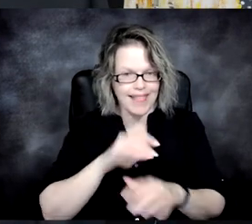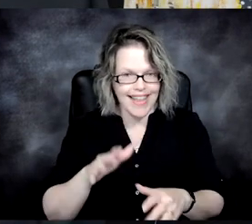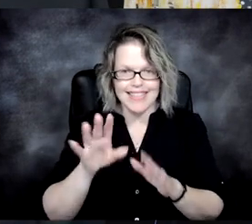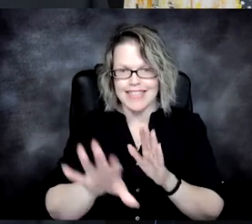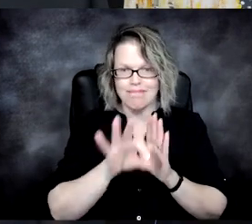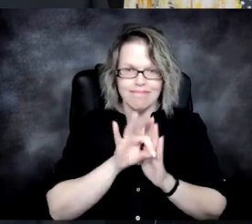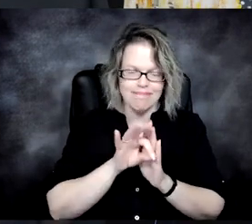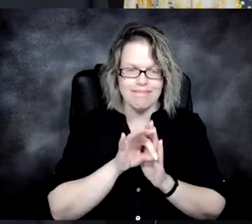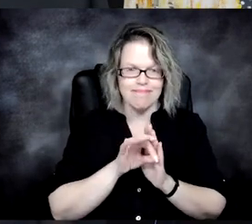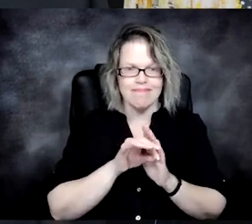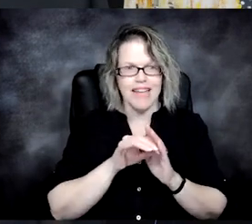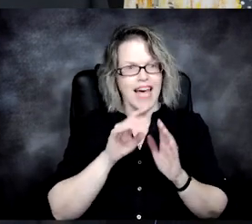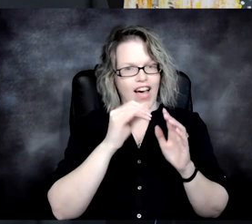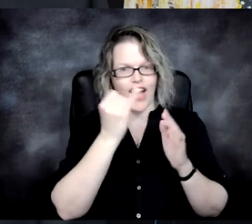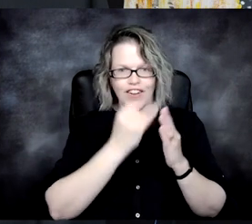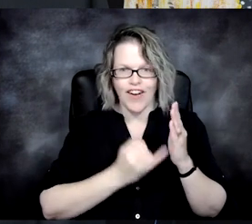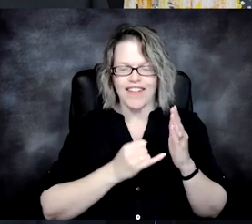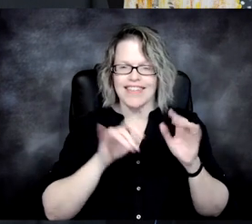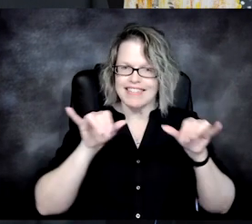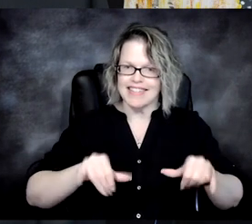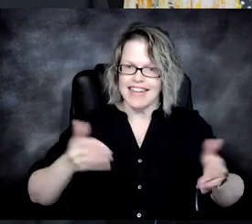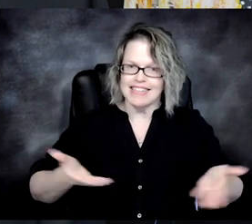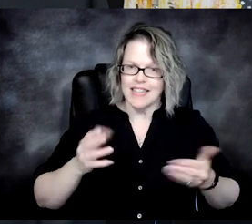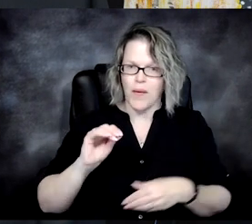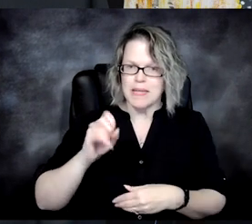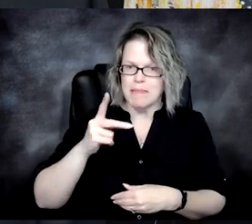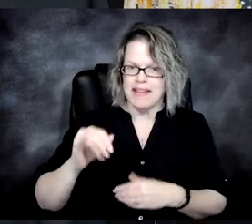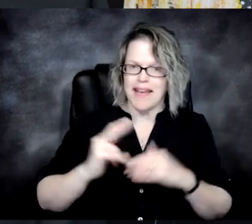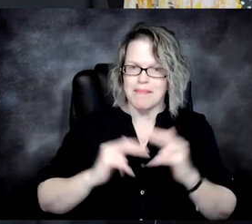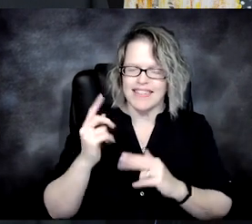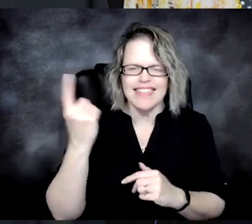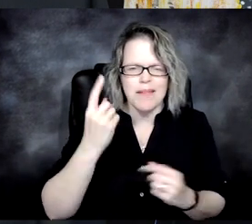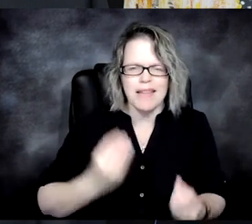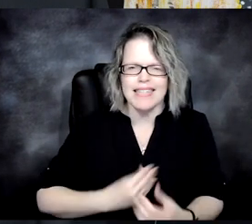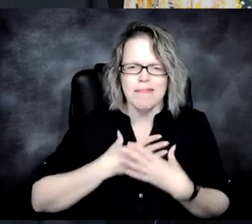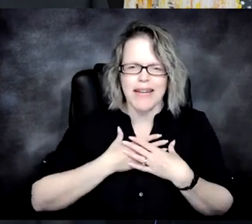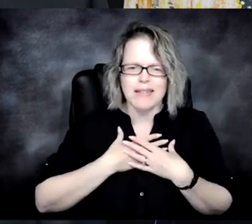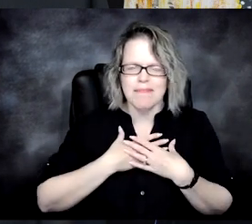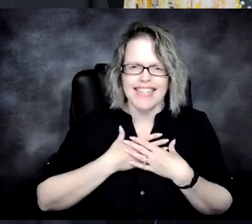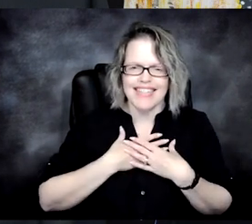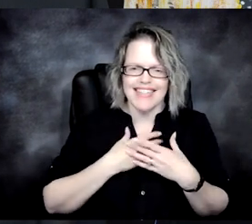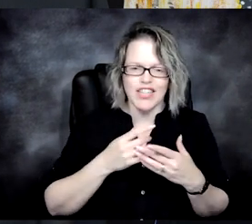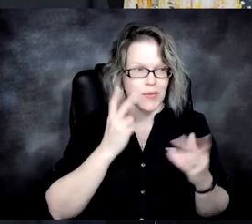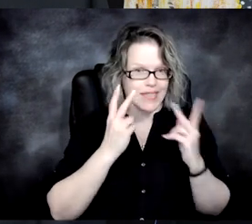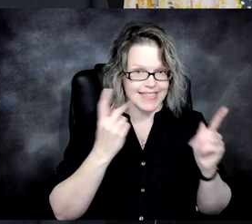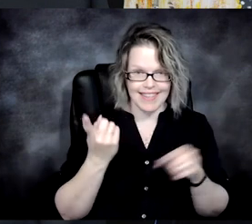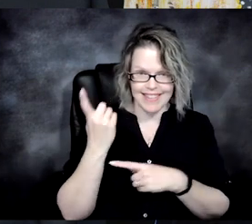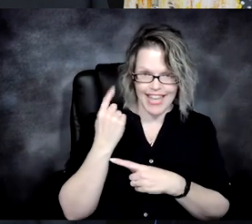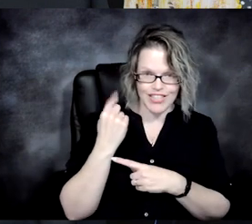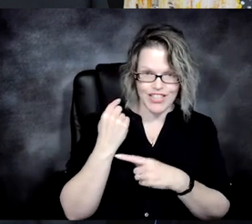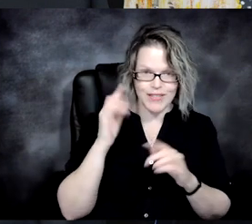that stays up here at OSPI, the Office of Superintendent Public Instruction, something that inspires me and moves me. As you can see from last